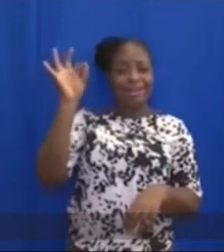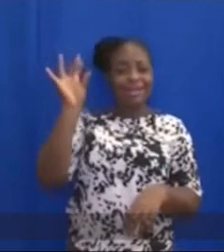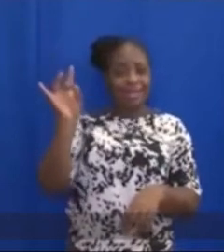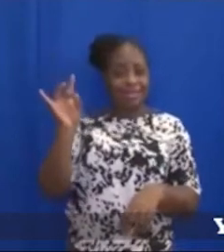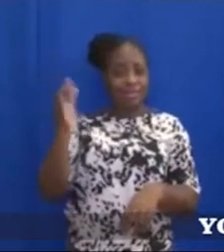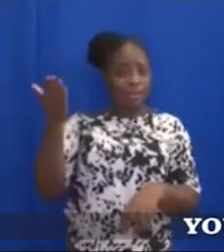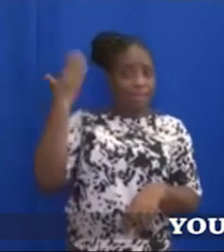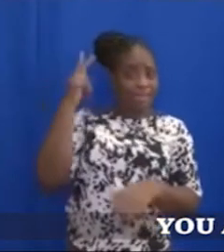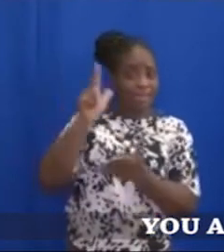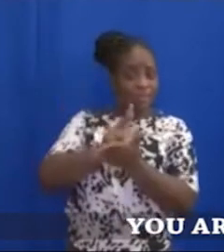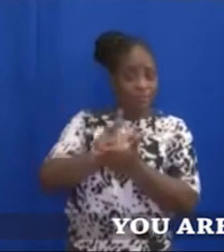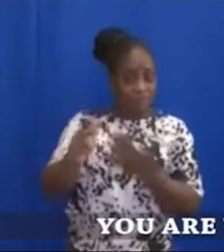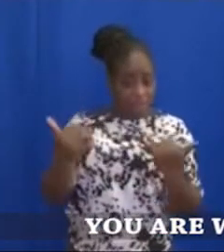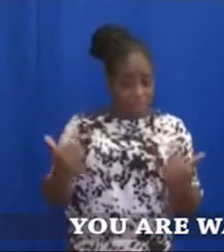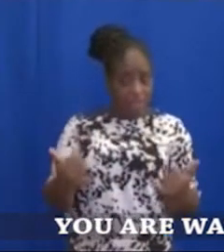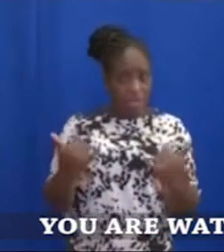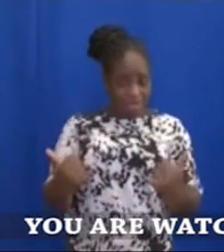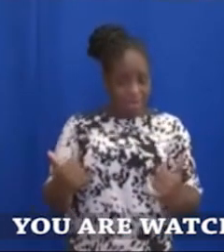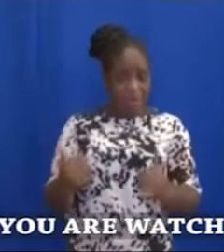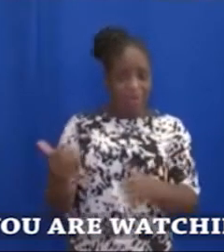3 weeks ago to